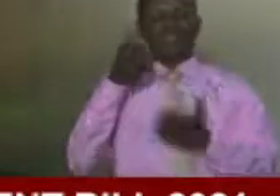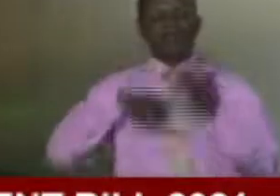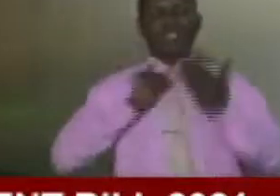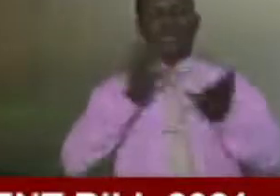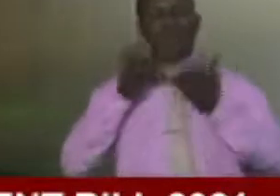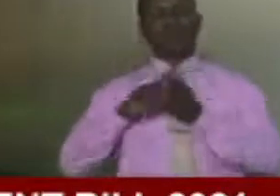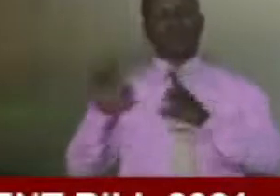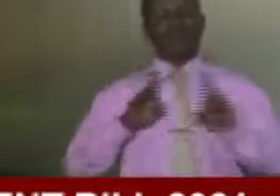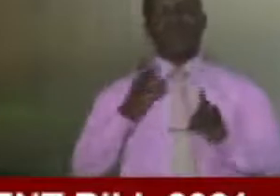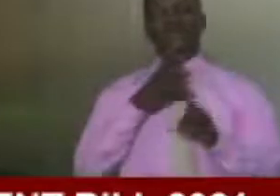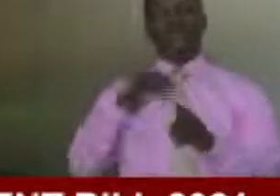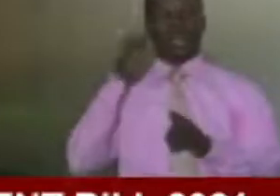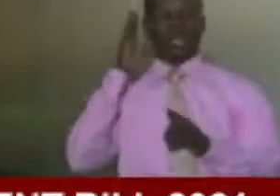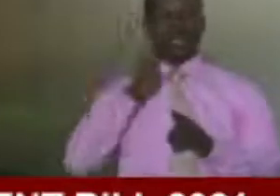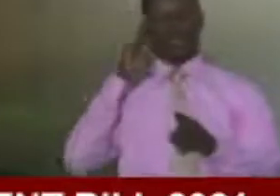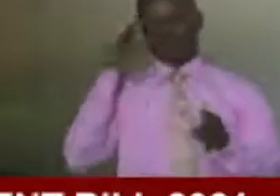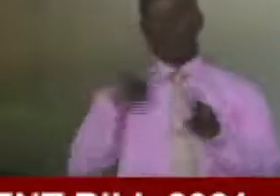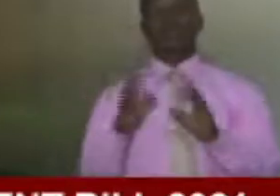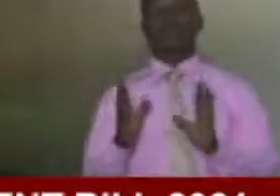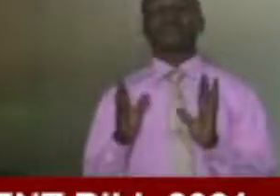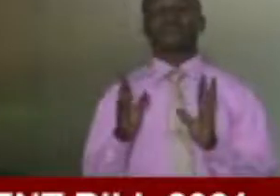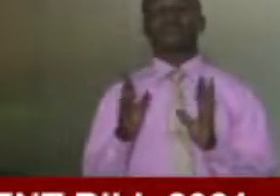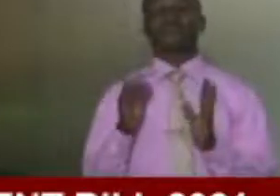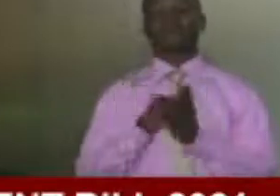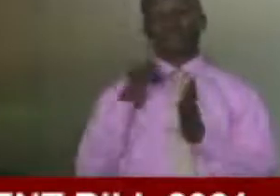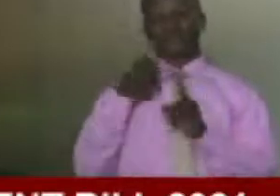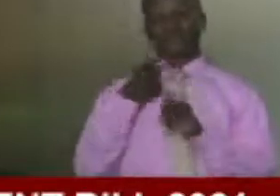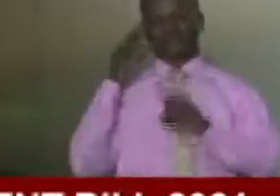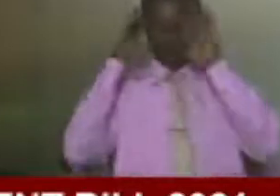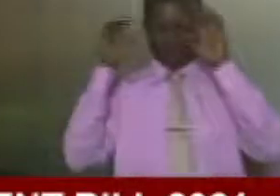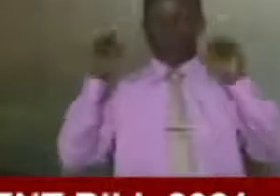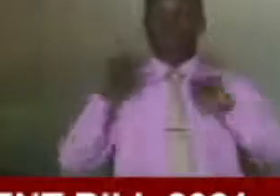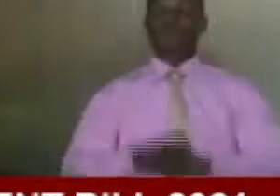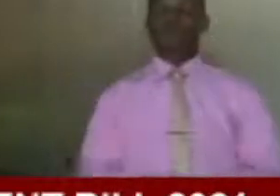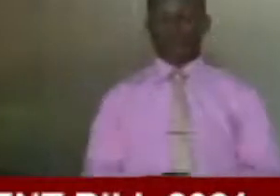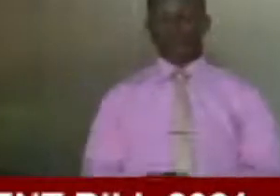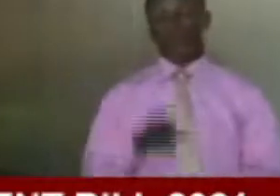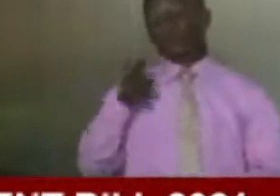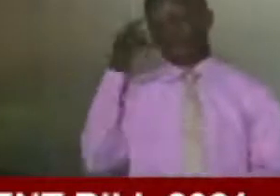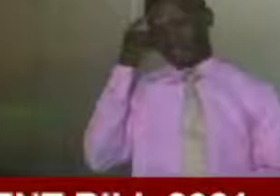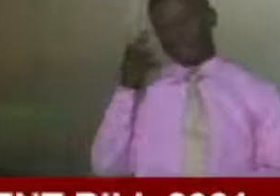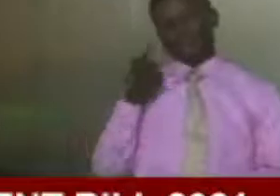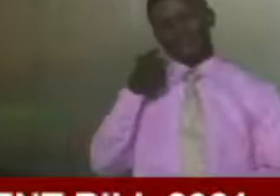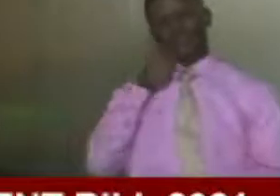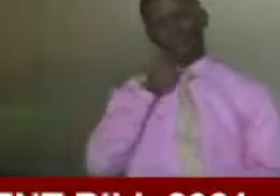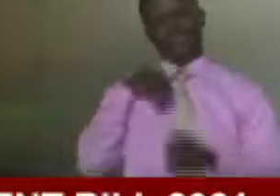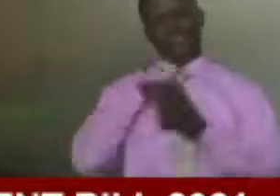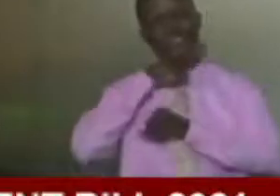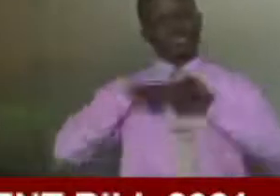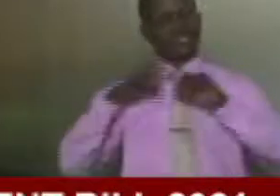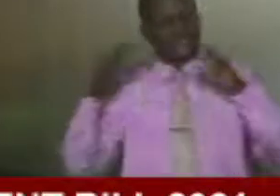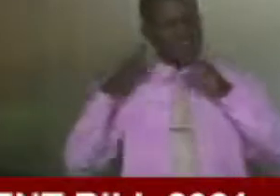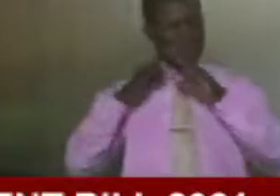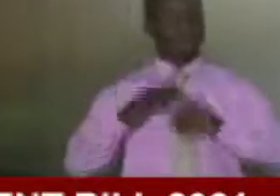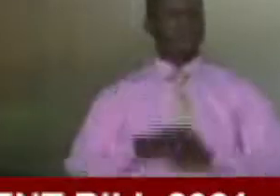and he will do it. This, I believe, right, about Mr. President. So, you've been in the National Assembly. Yes. Usually when we